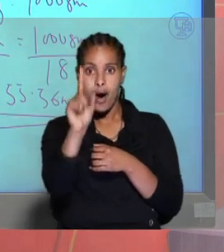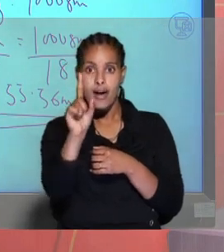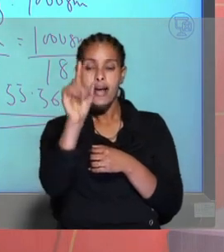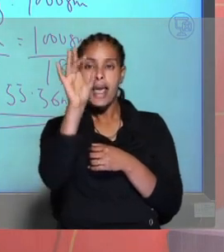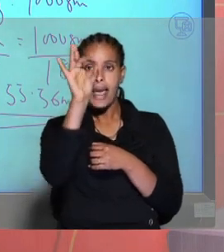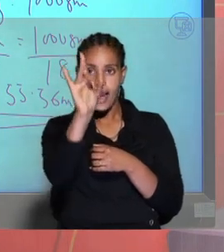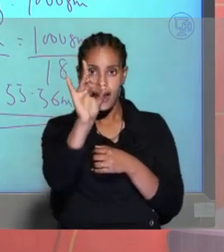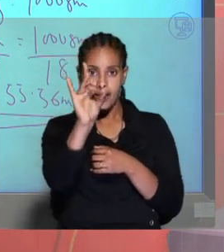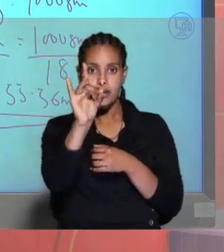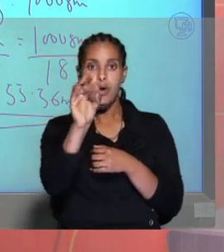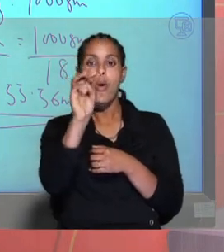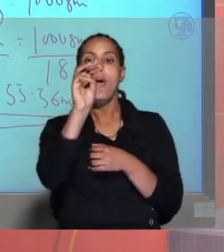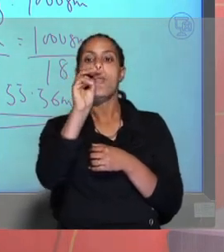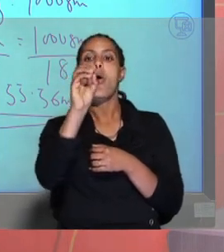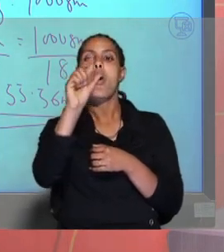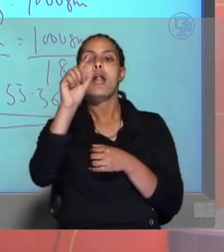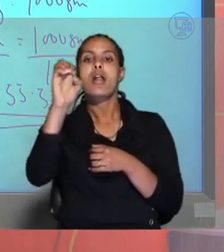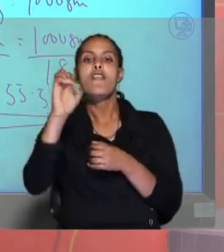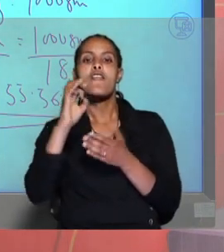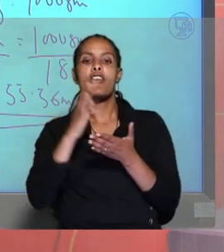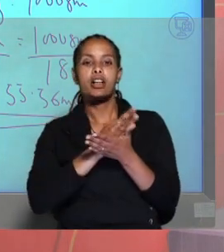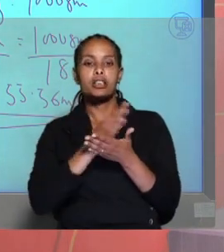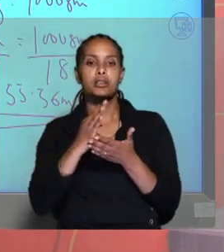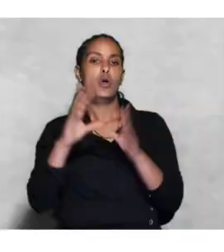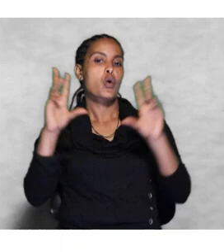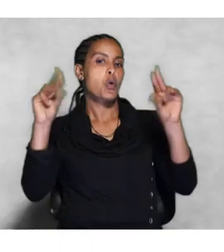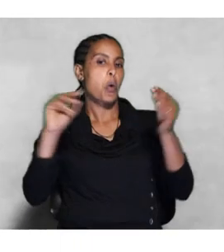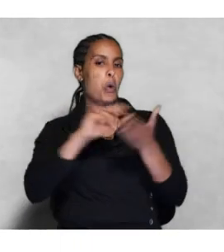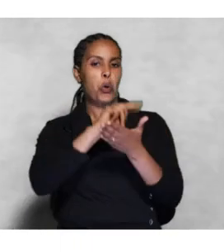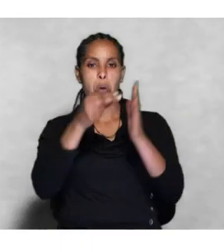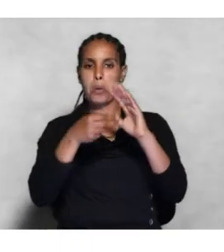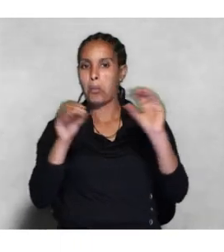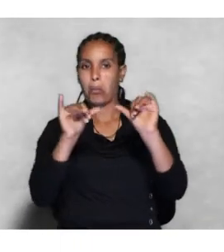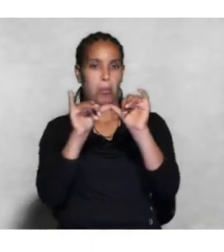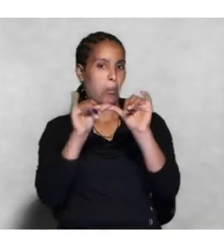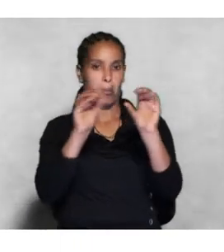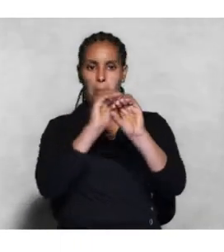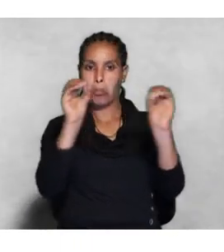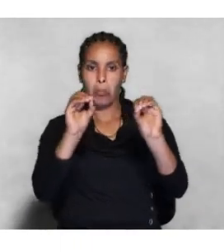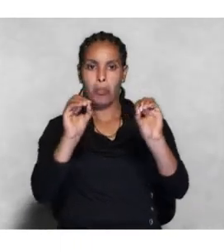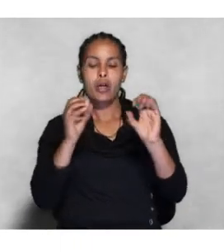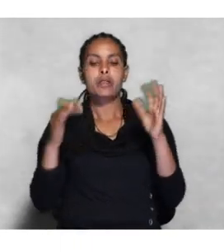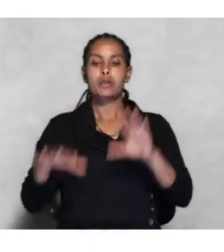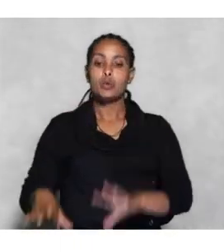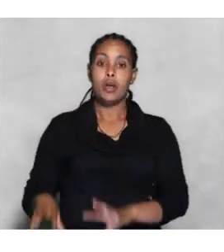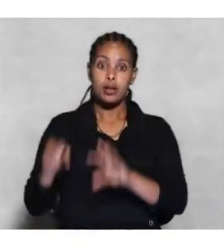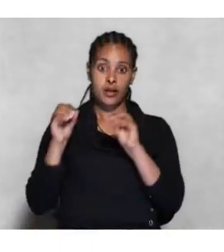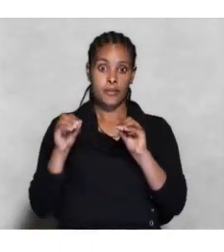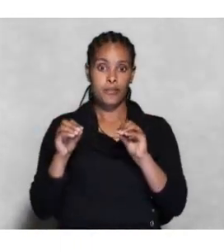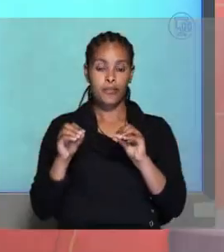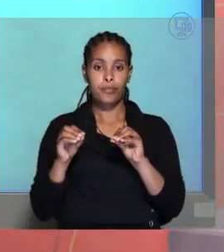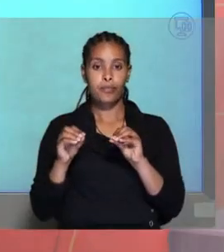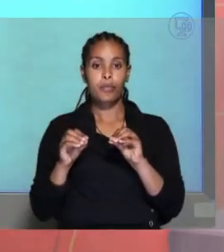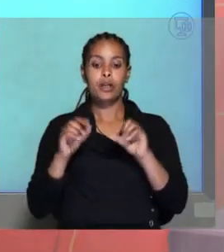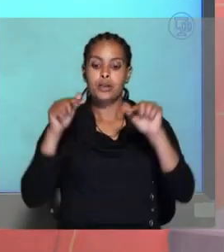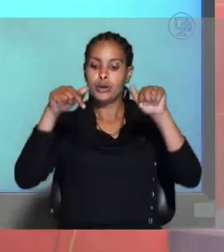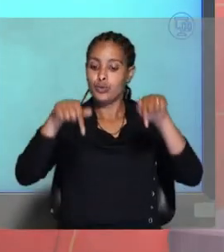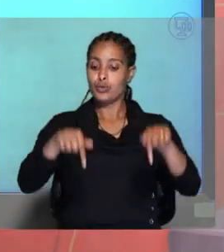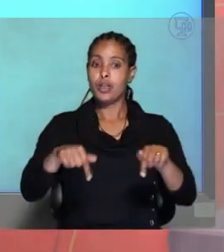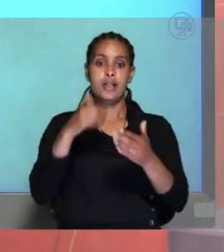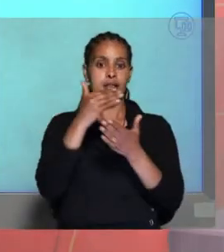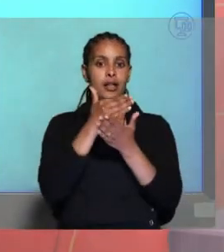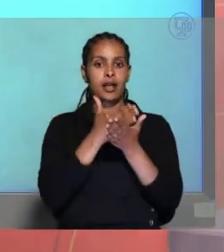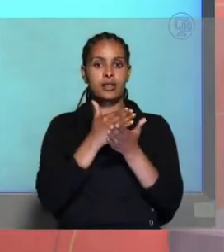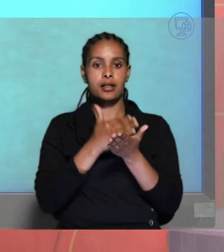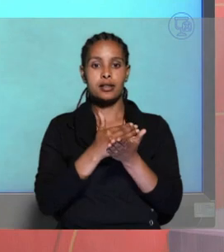0.018. Mole fraction has no unit. Students, in our